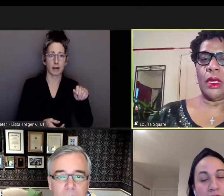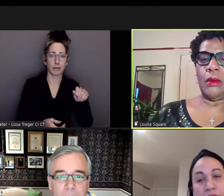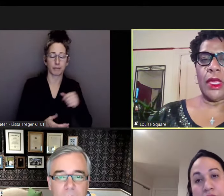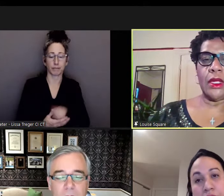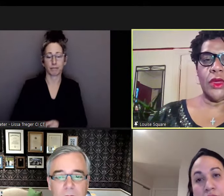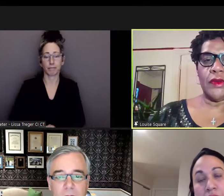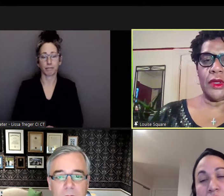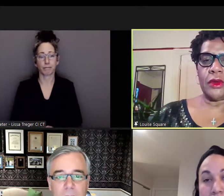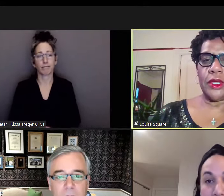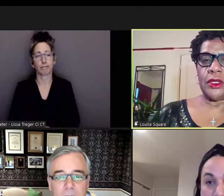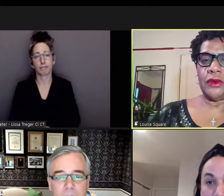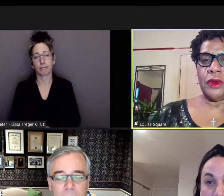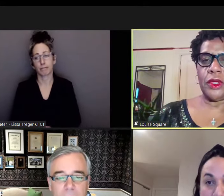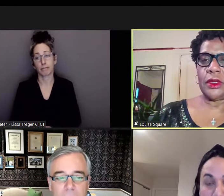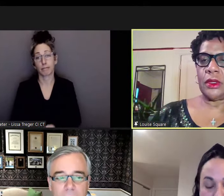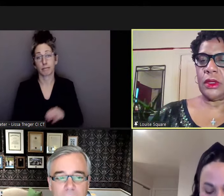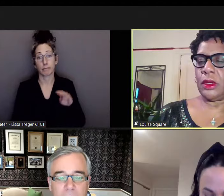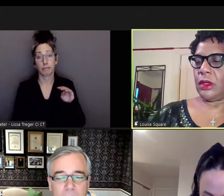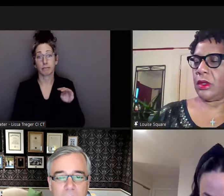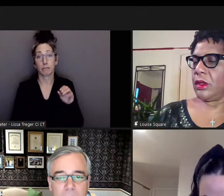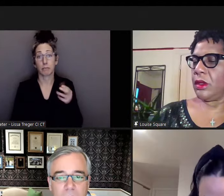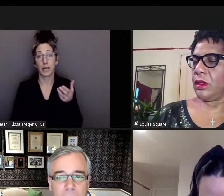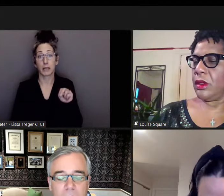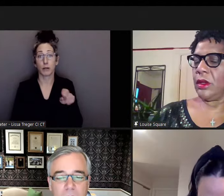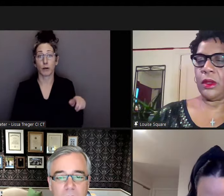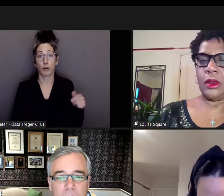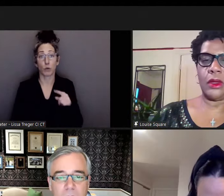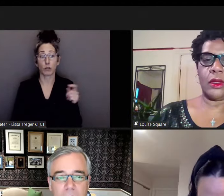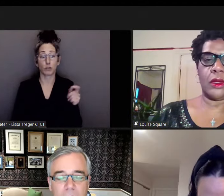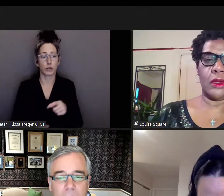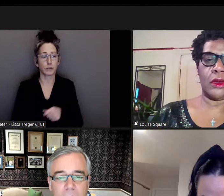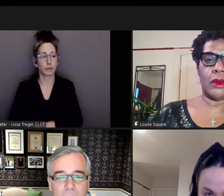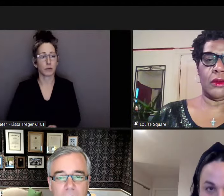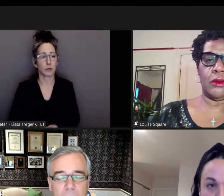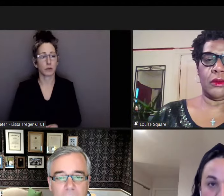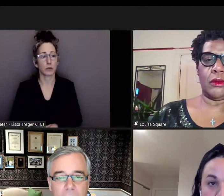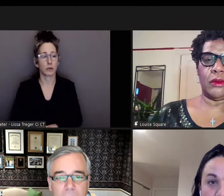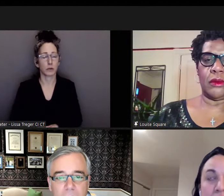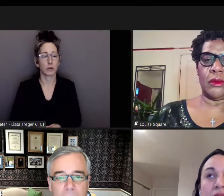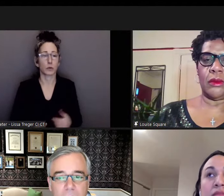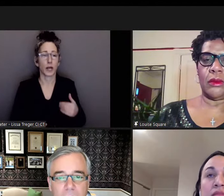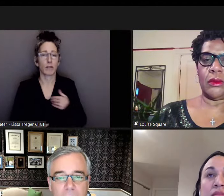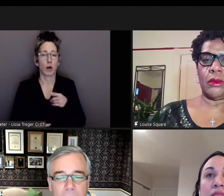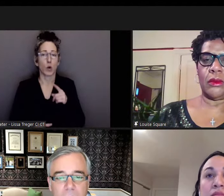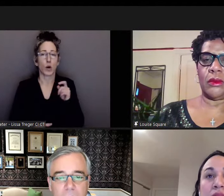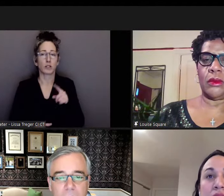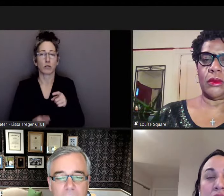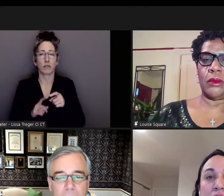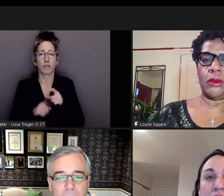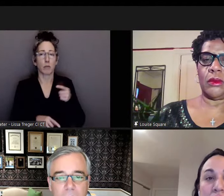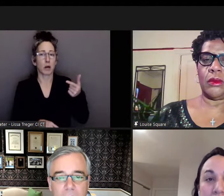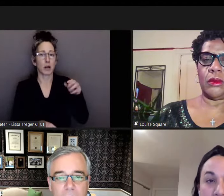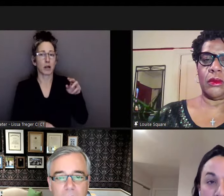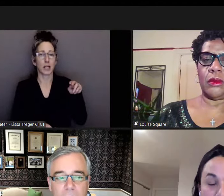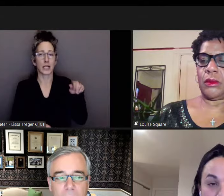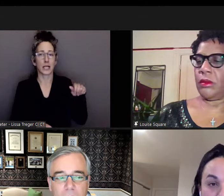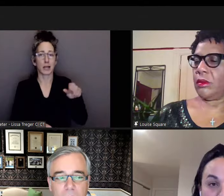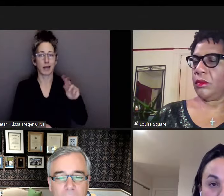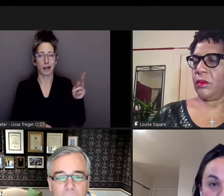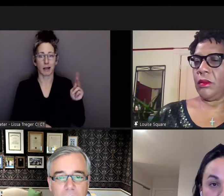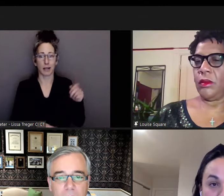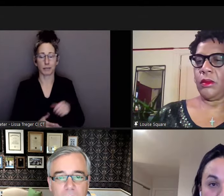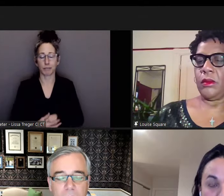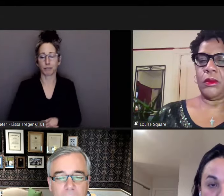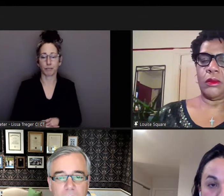you. Megan, you have another question for us? Yeah, we had a question from Galena K, who wanted to know if you could give some general do's